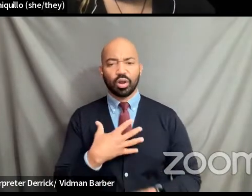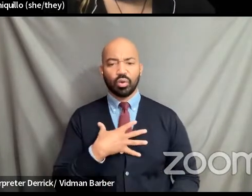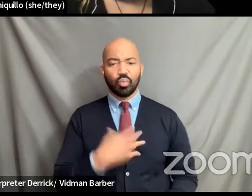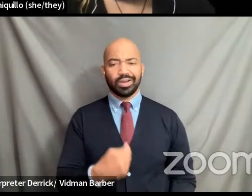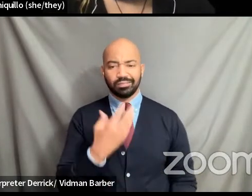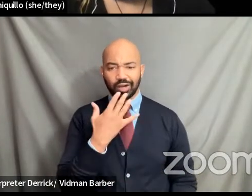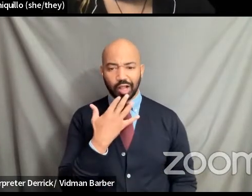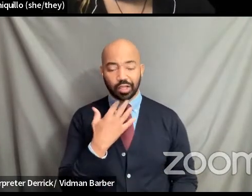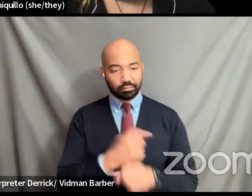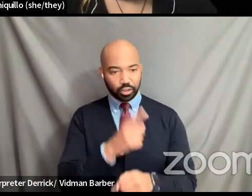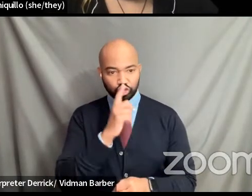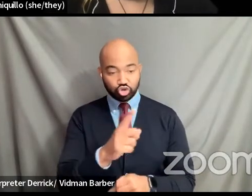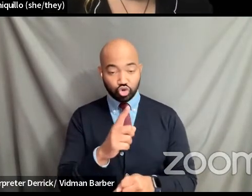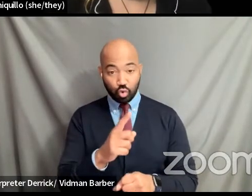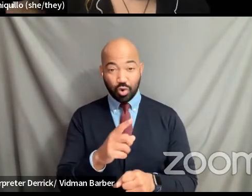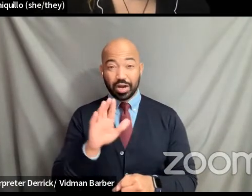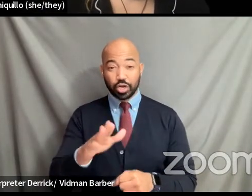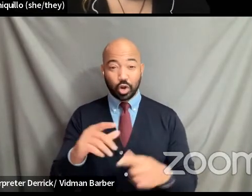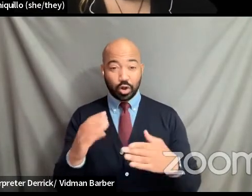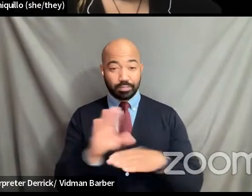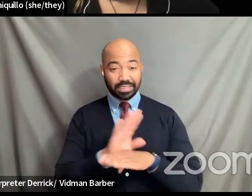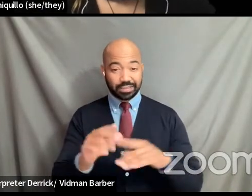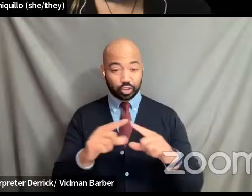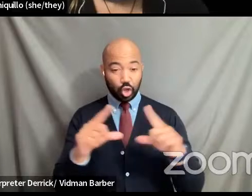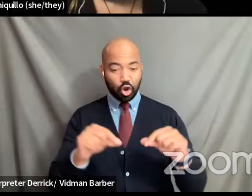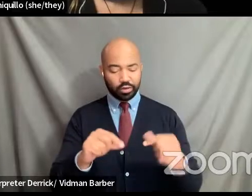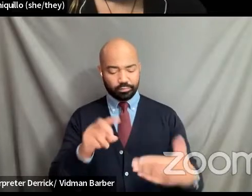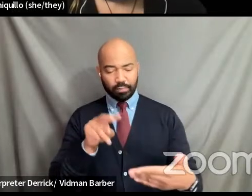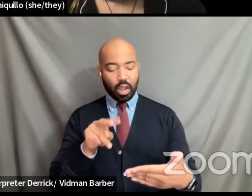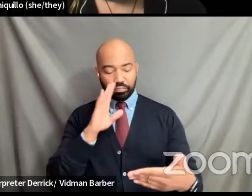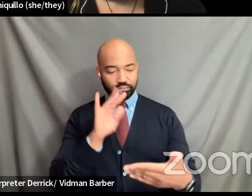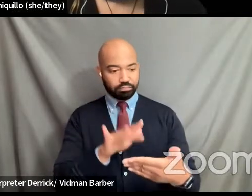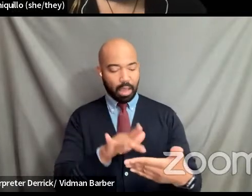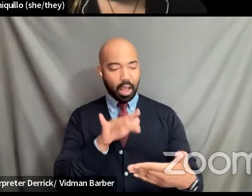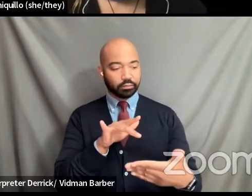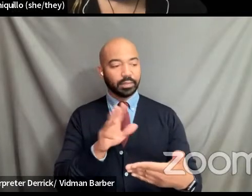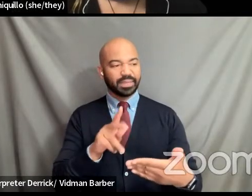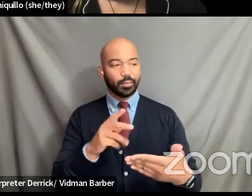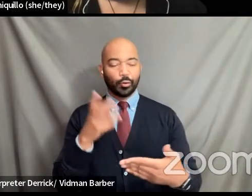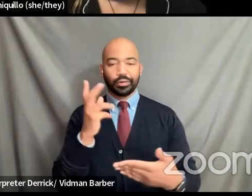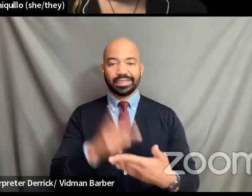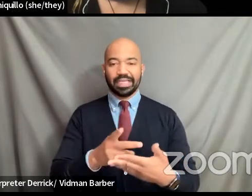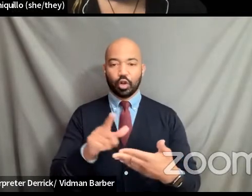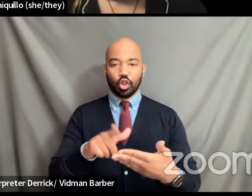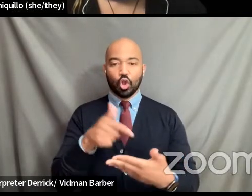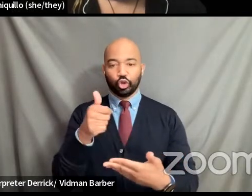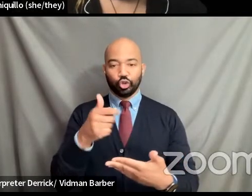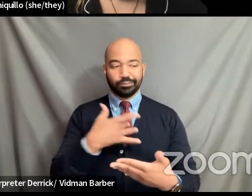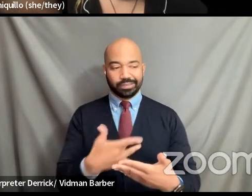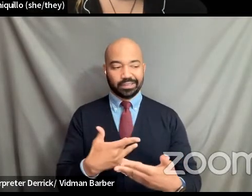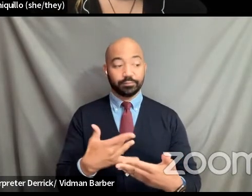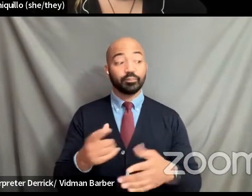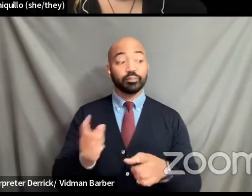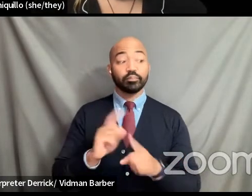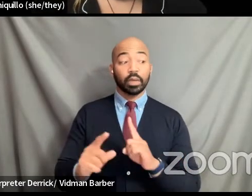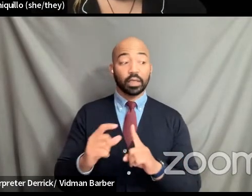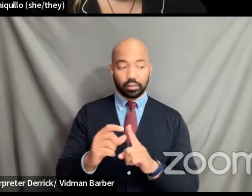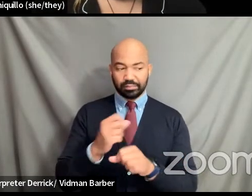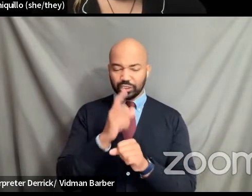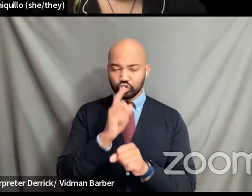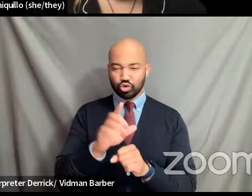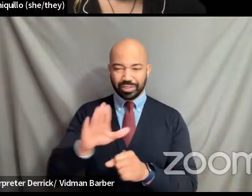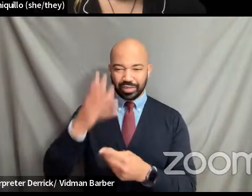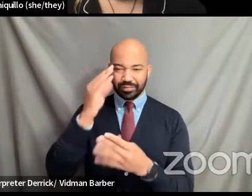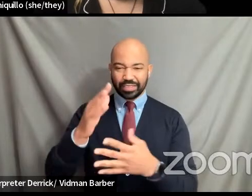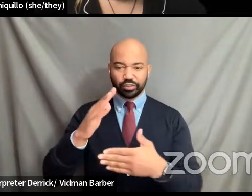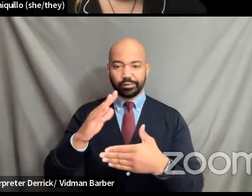just something to make sure that they stand out. Those things kind of make people hold on to your business cards a little bit more, but definitely be able to share your